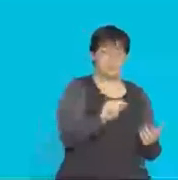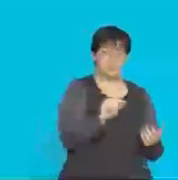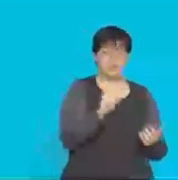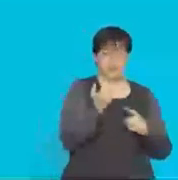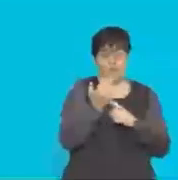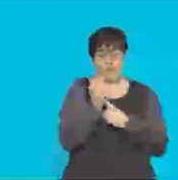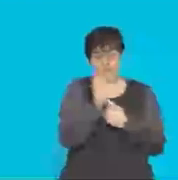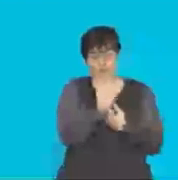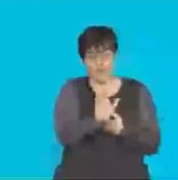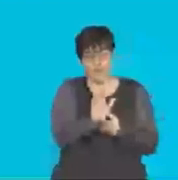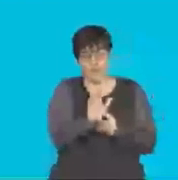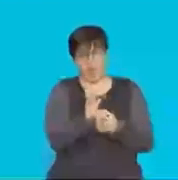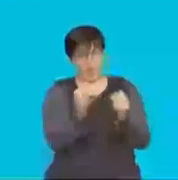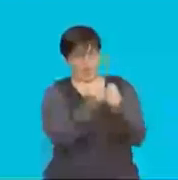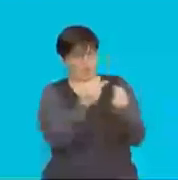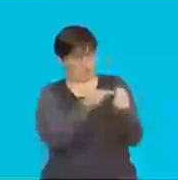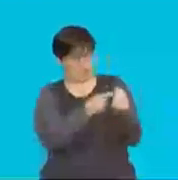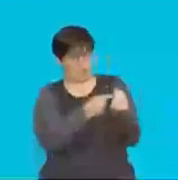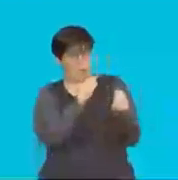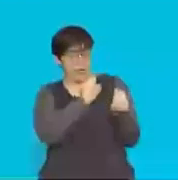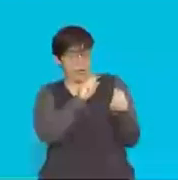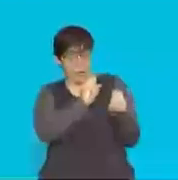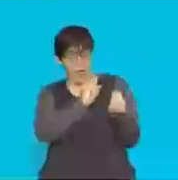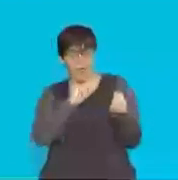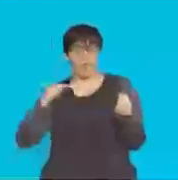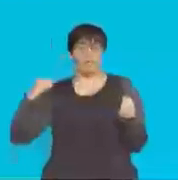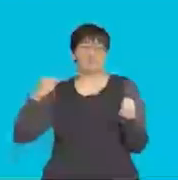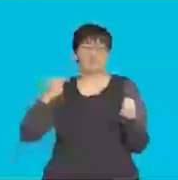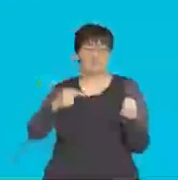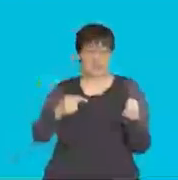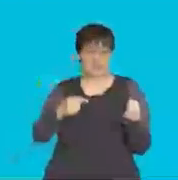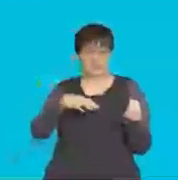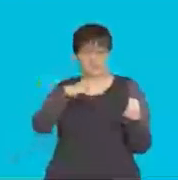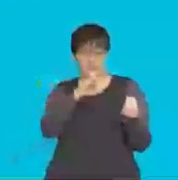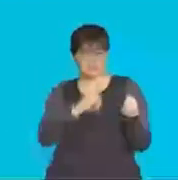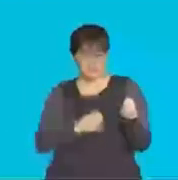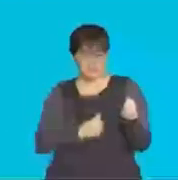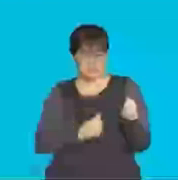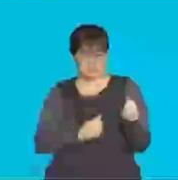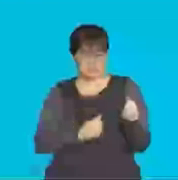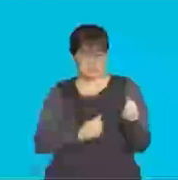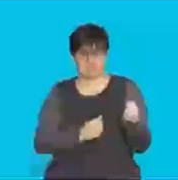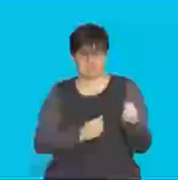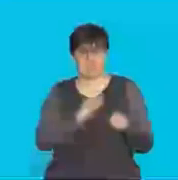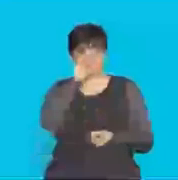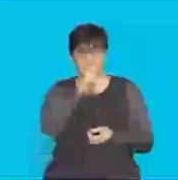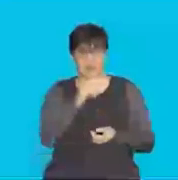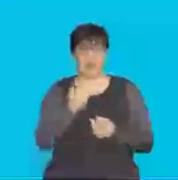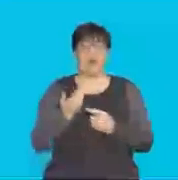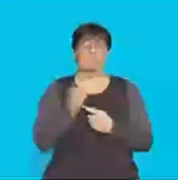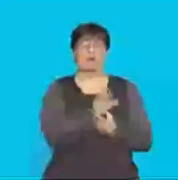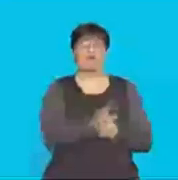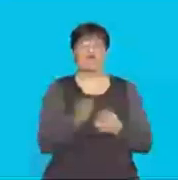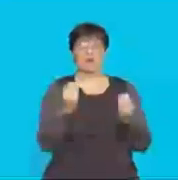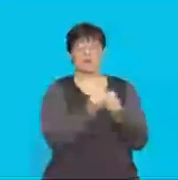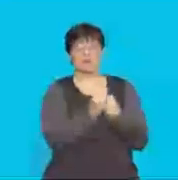the appearance of an organism due to its genetic makeup. Guys, remember that it's the